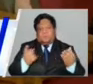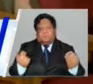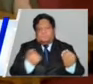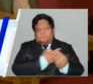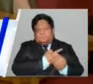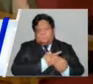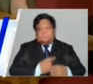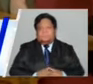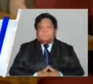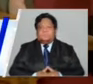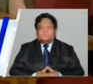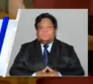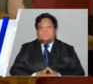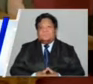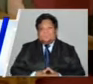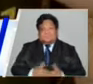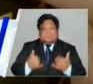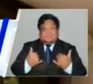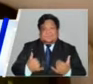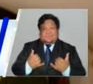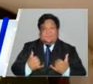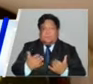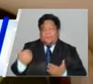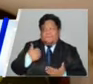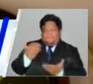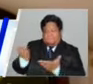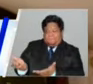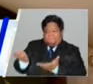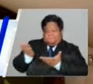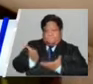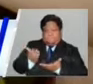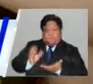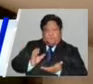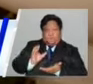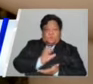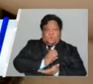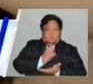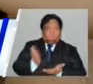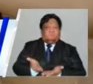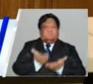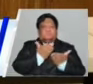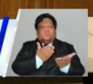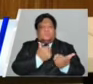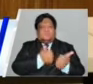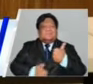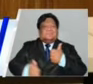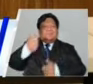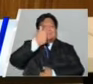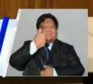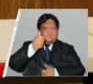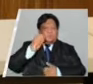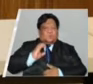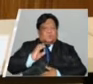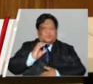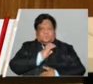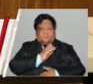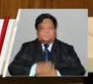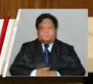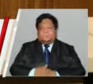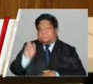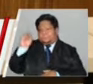na House Secretary General ang reklamo sa tanggapan ng Speaker. We assure the public that this process will